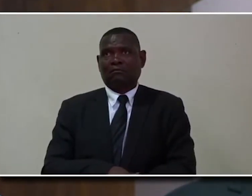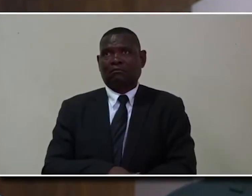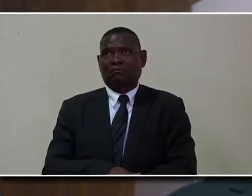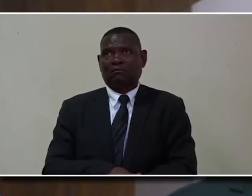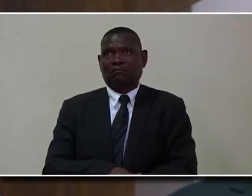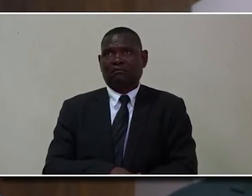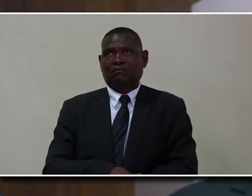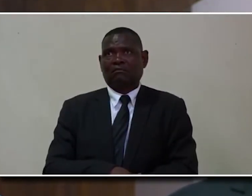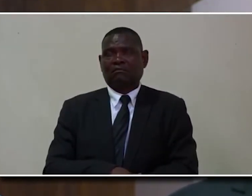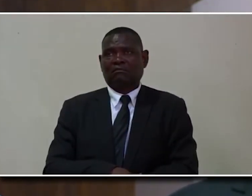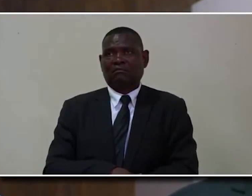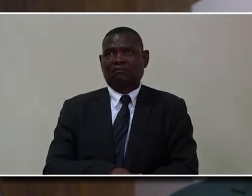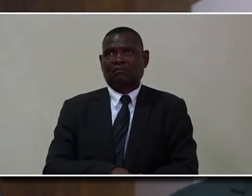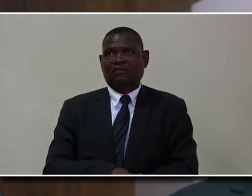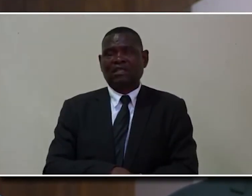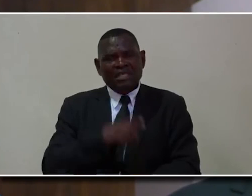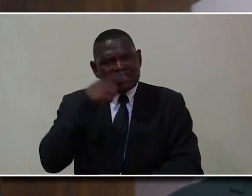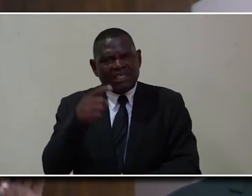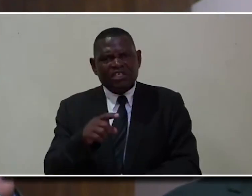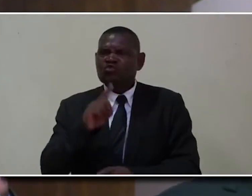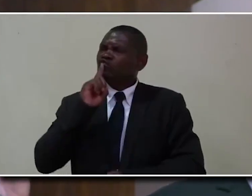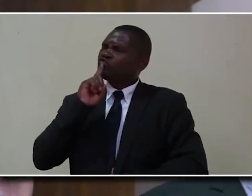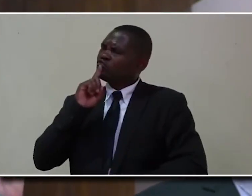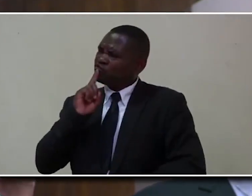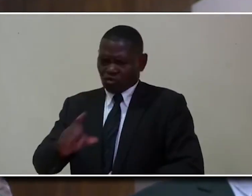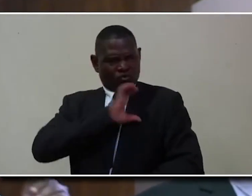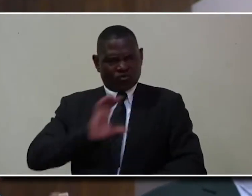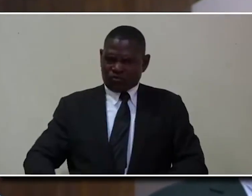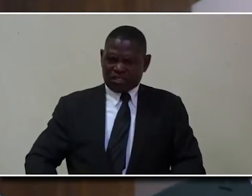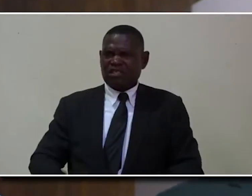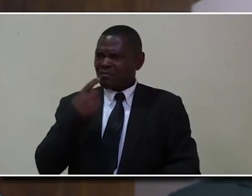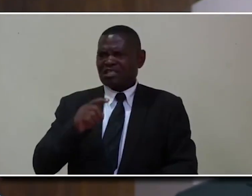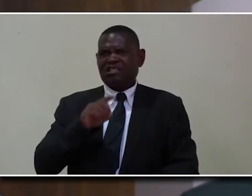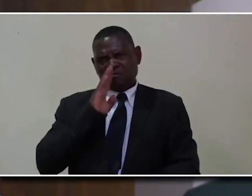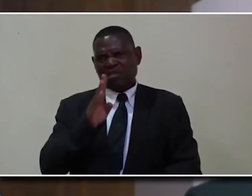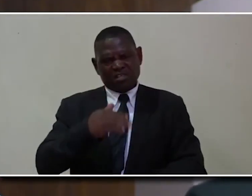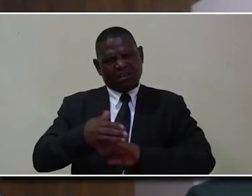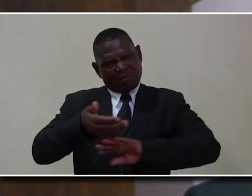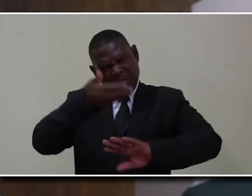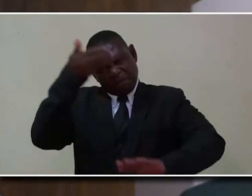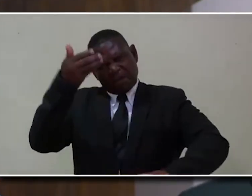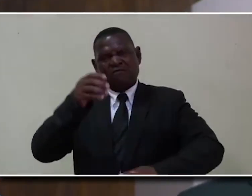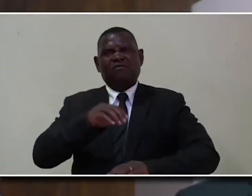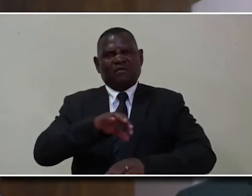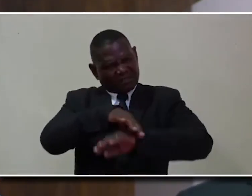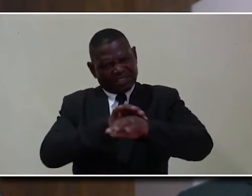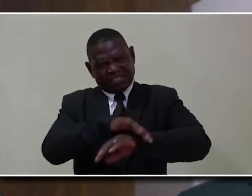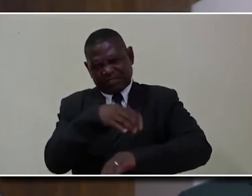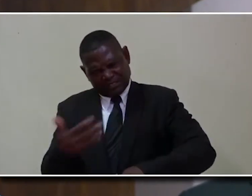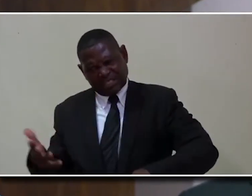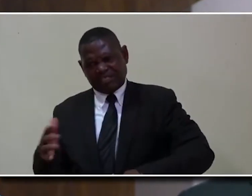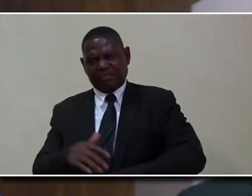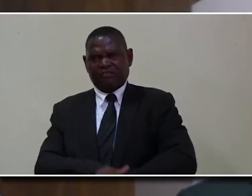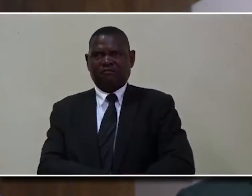true Christianity should always be oriented towards something other than earthly things. Mosusana ndizo anati chikondwero